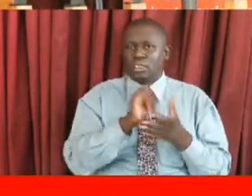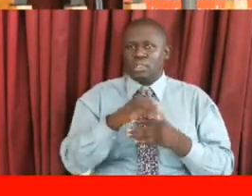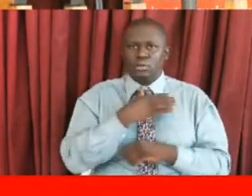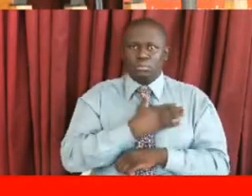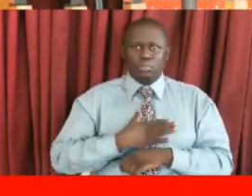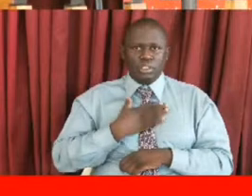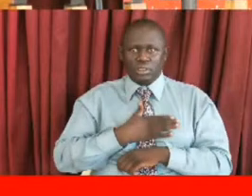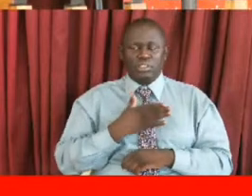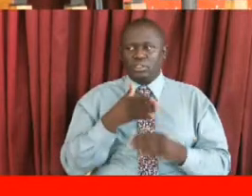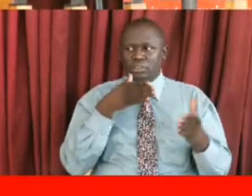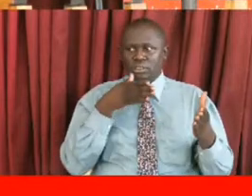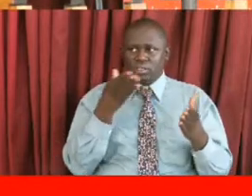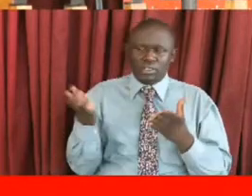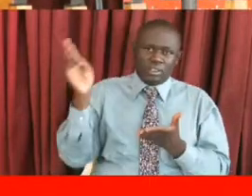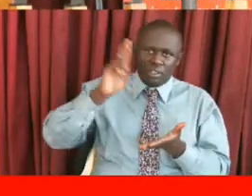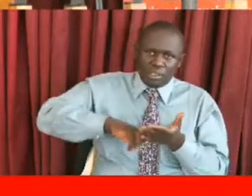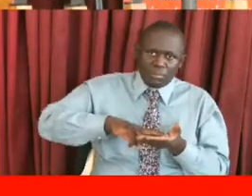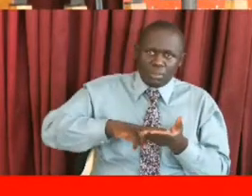Spirit